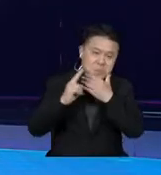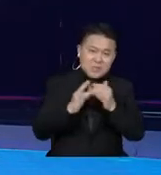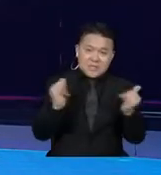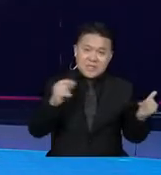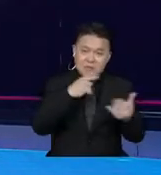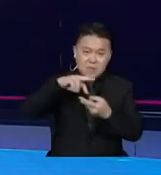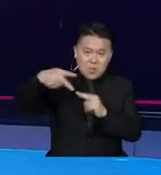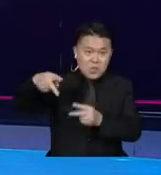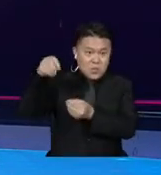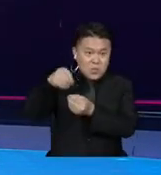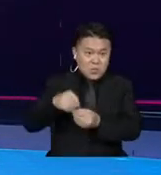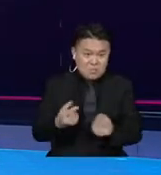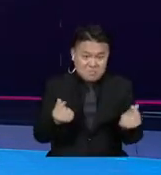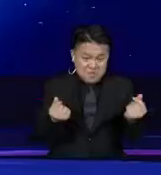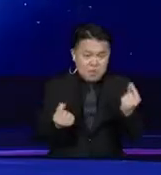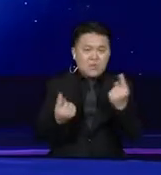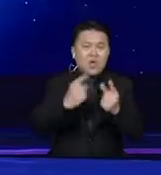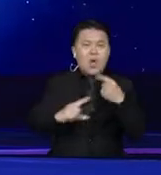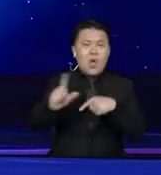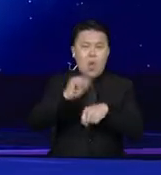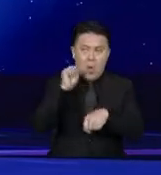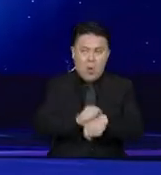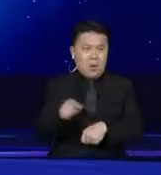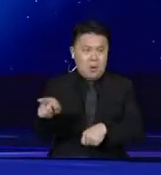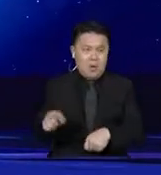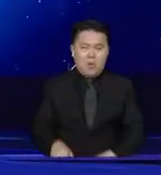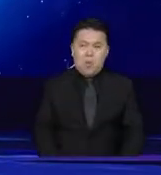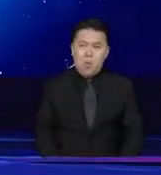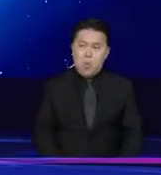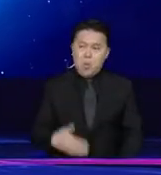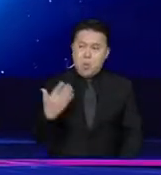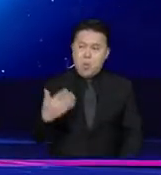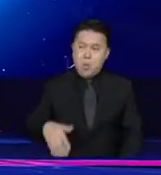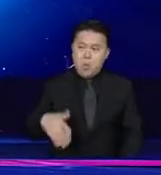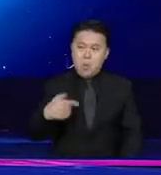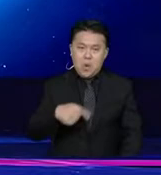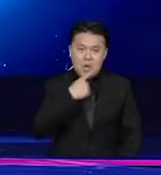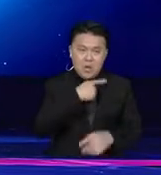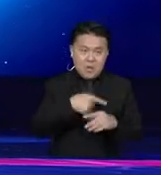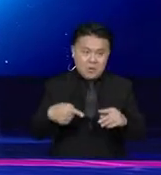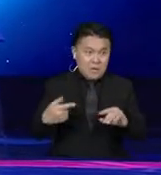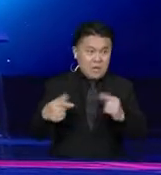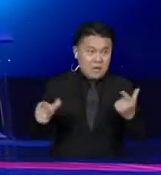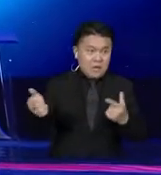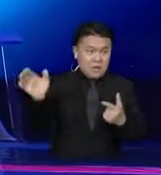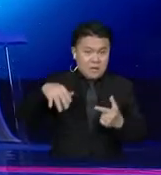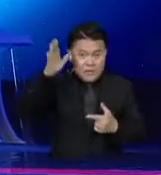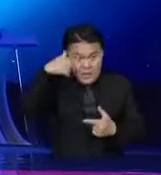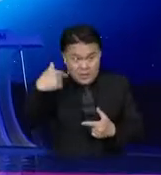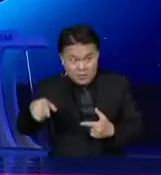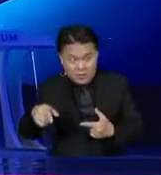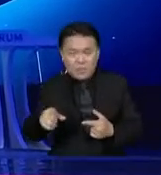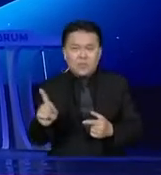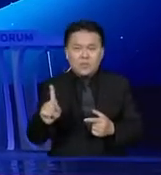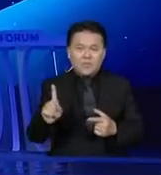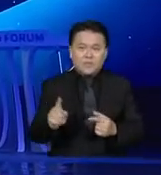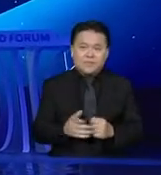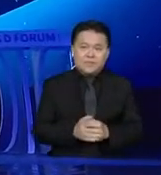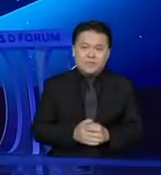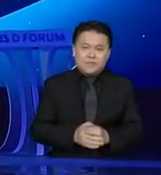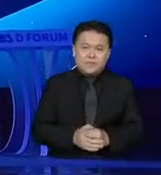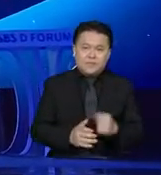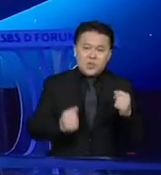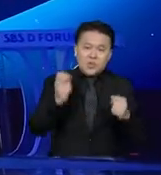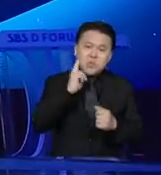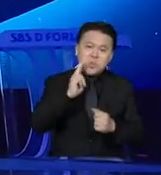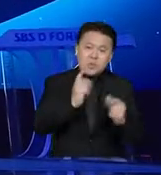many, dogs, our distant relative, are more human-like than our close chimpanzee relatives when it comes